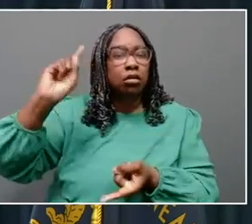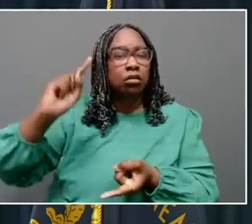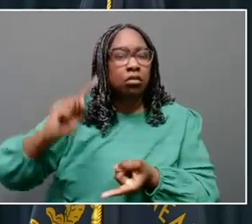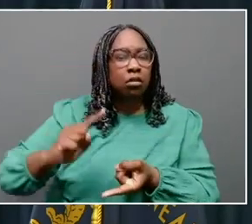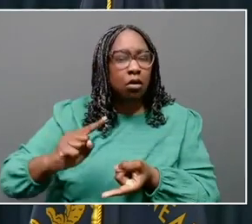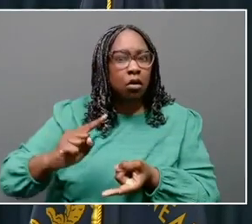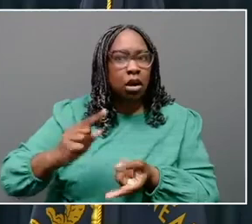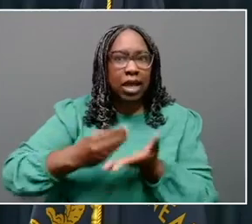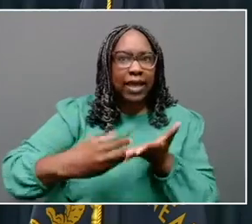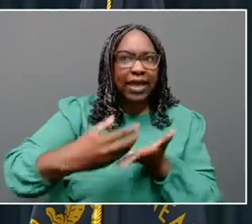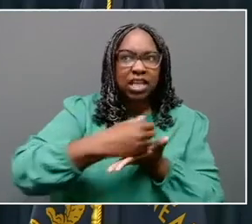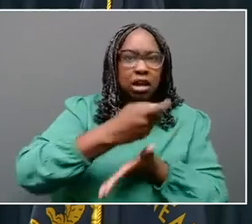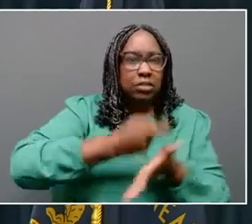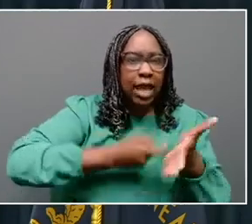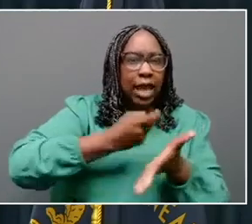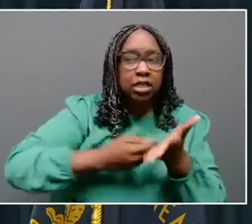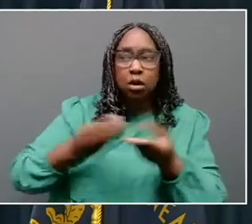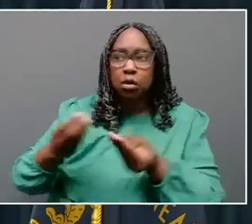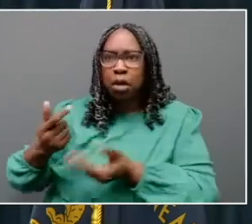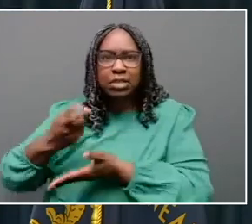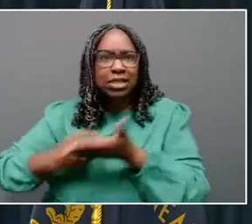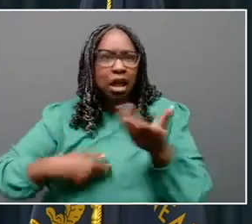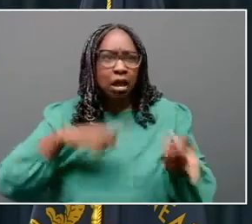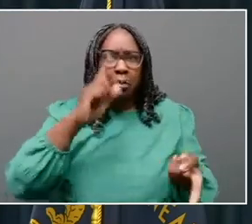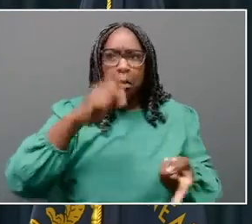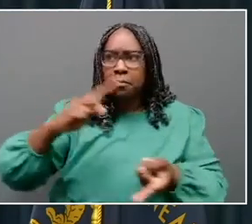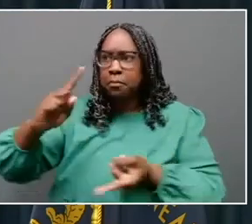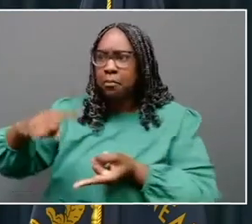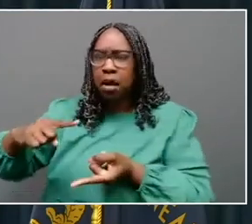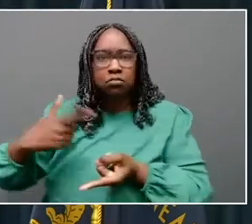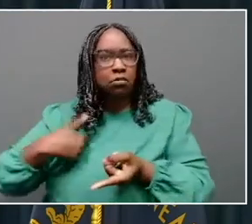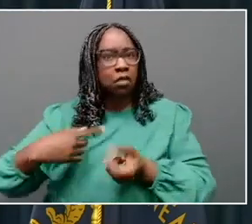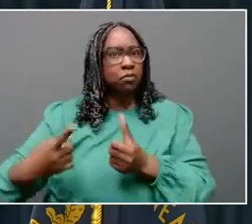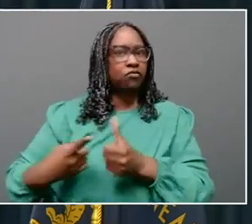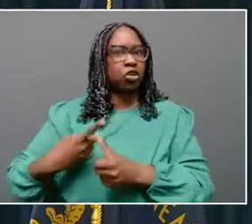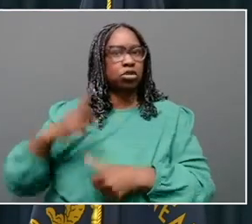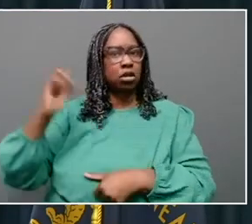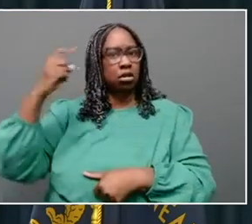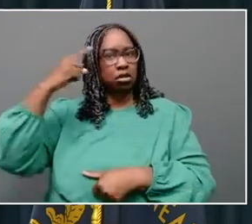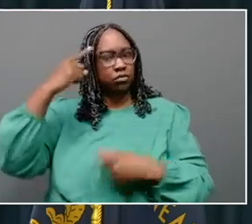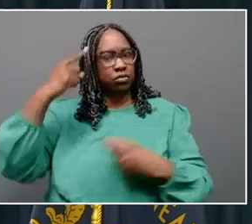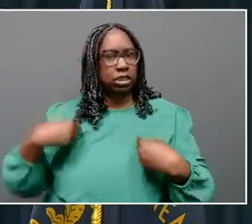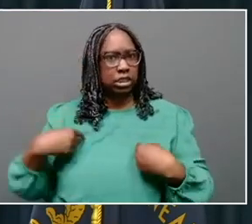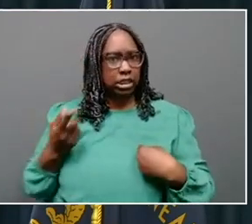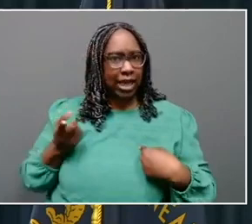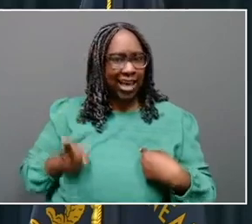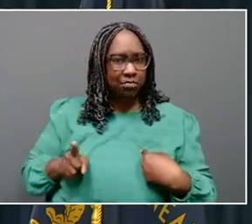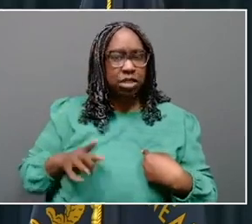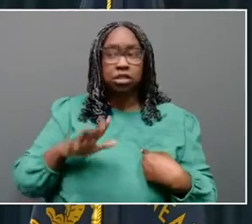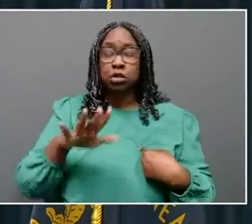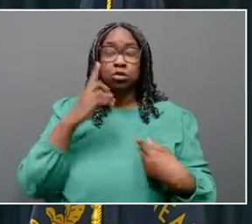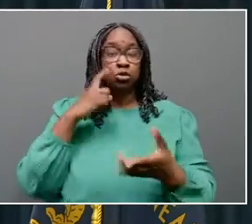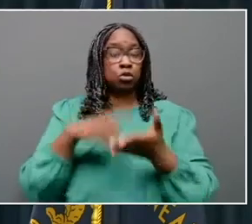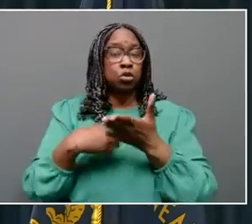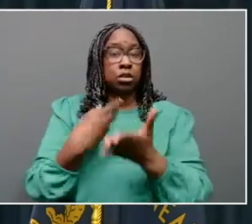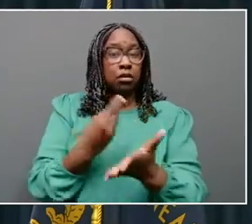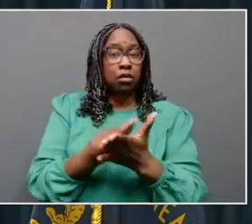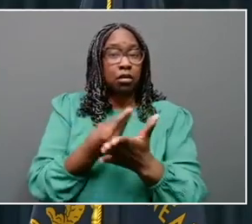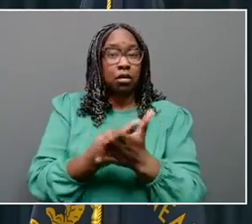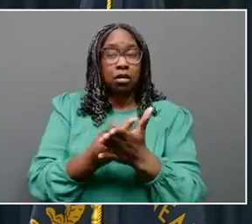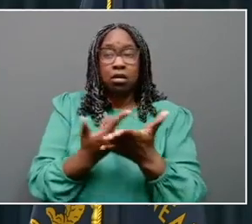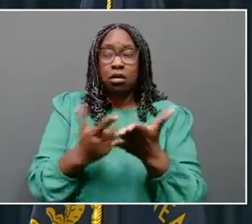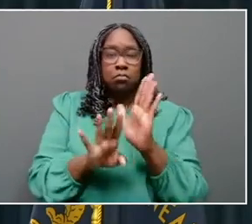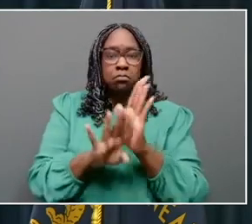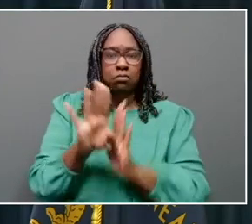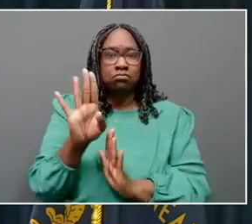taxes on our families. This is a special time with a booming economy and the ability to ultimately lower these rates.